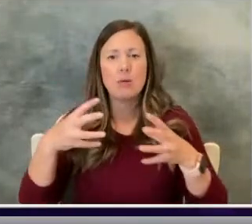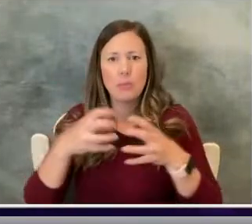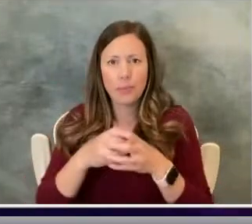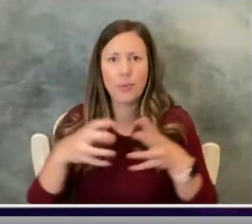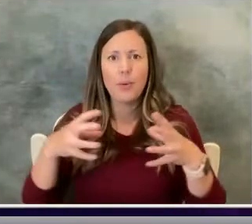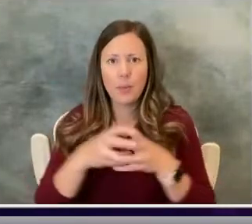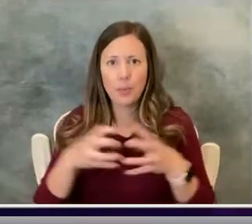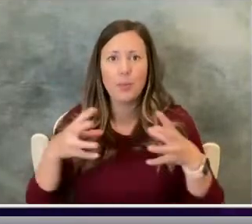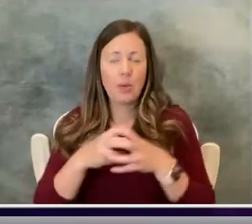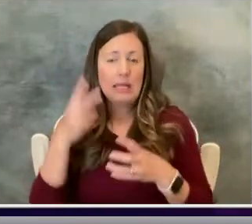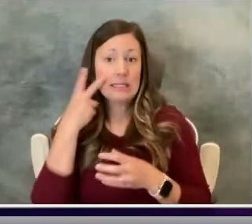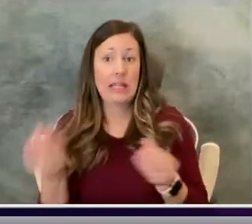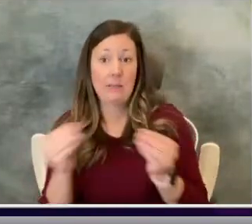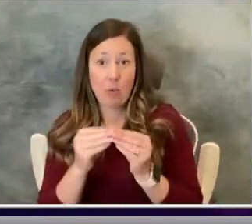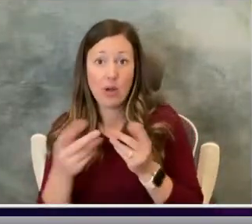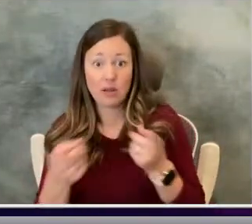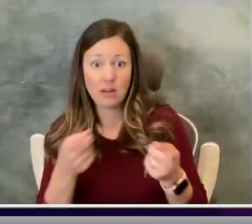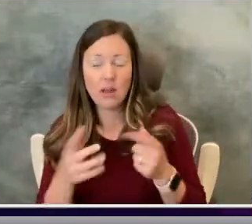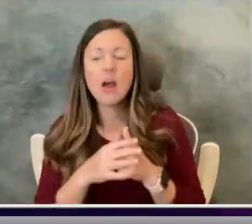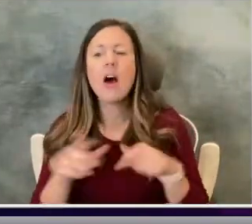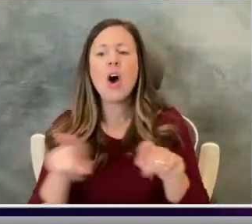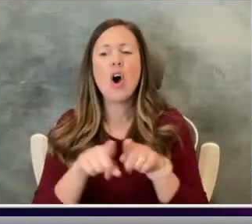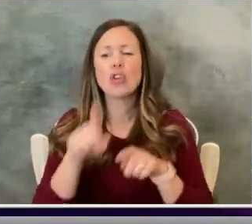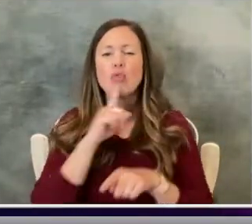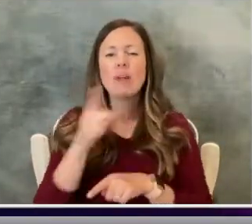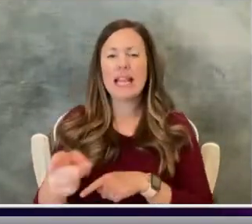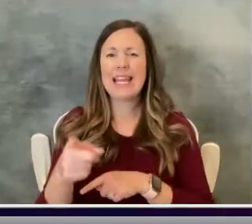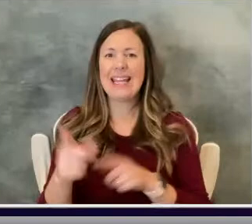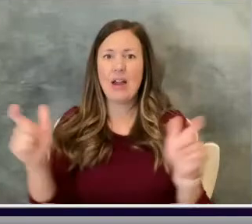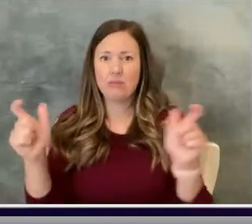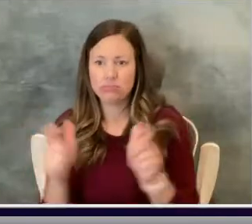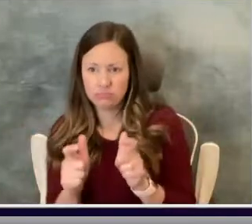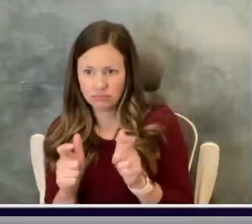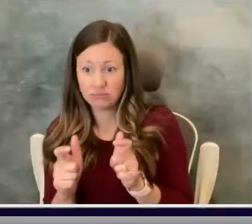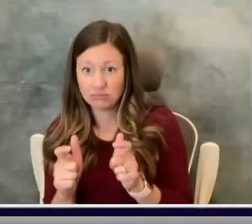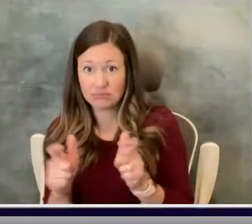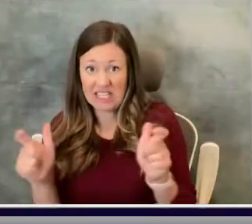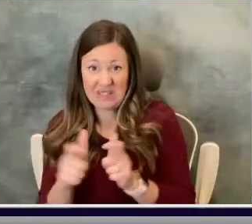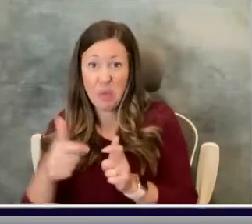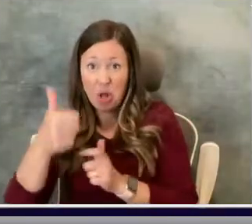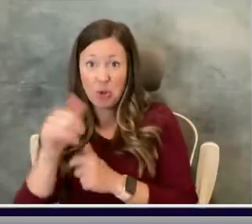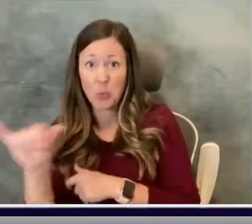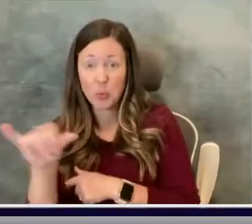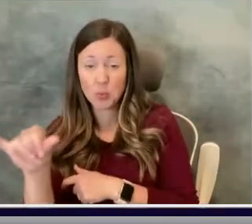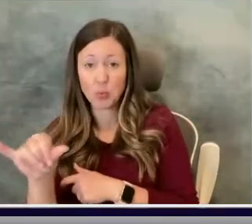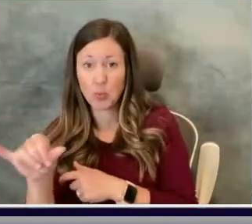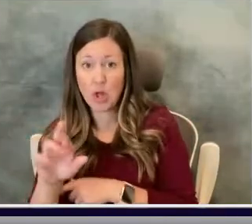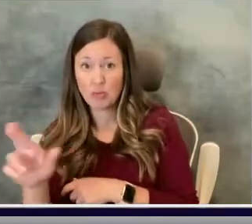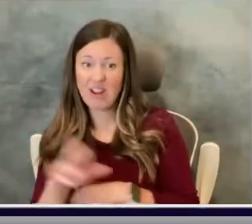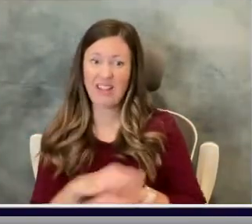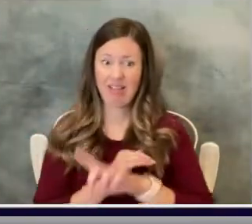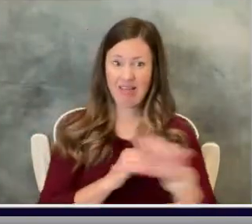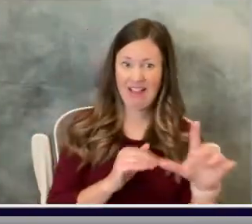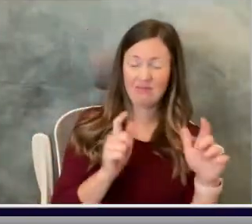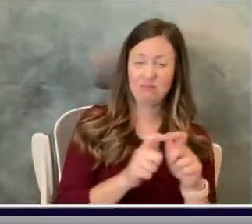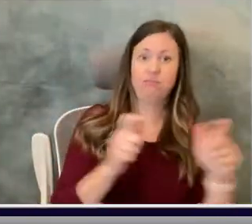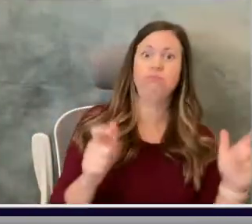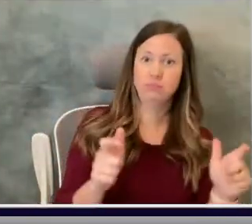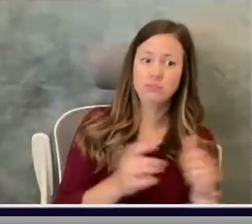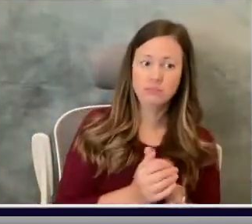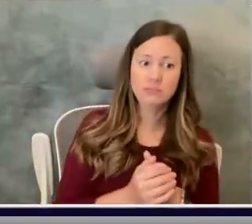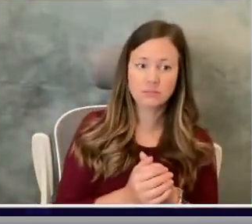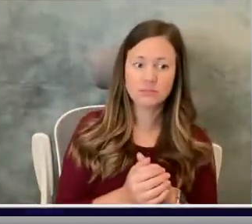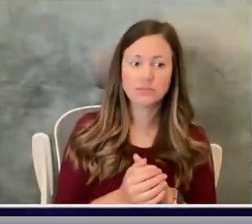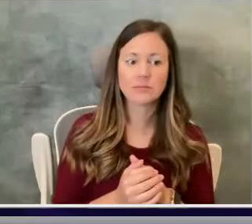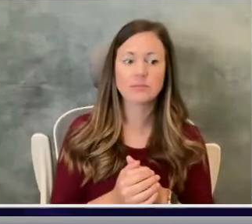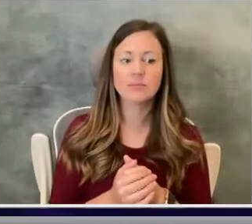less dilated and it's actually smaller than the previous images. The new heart itself had a completely